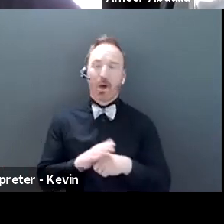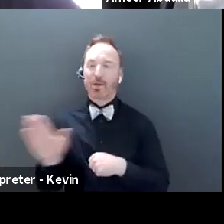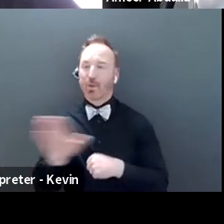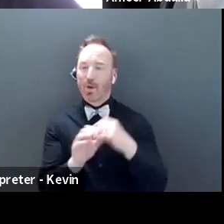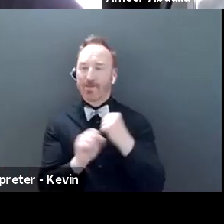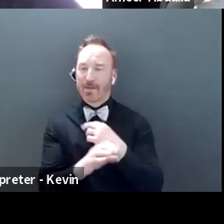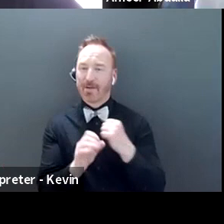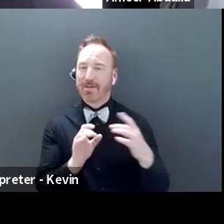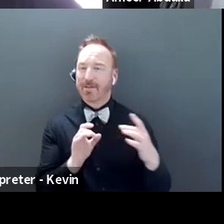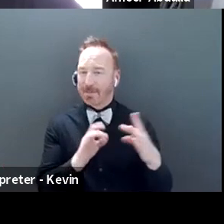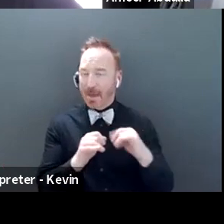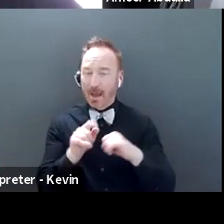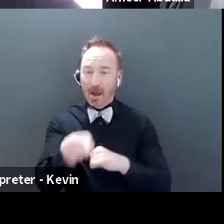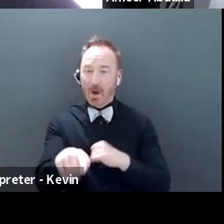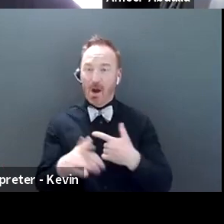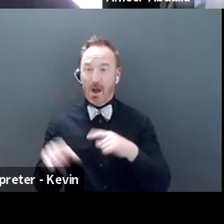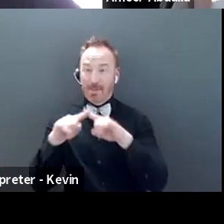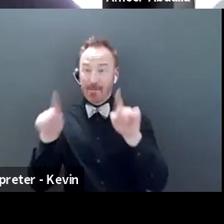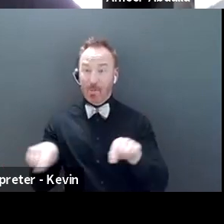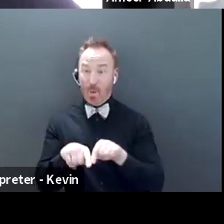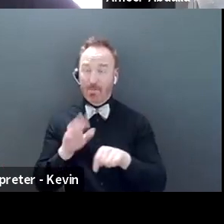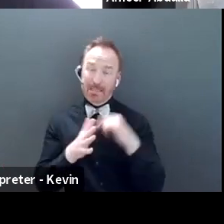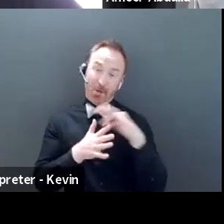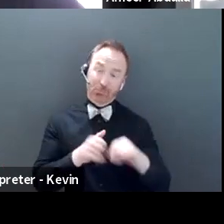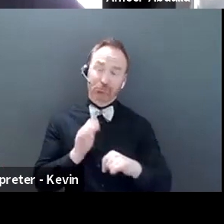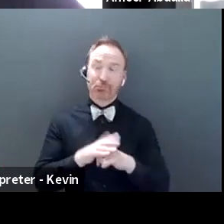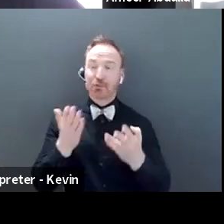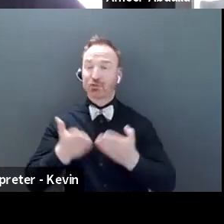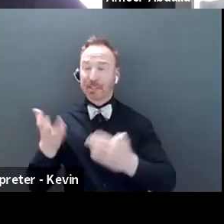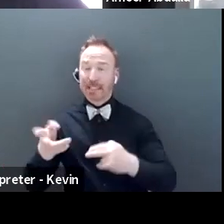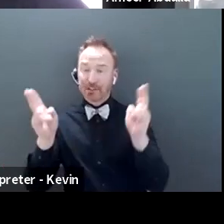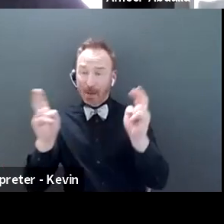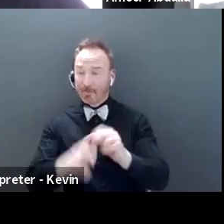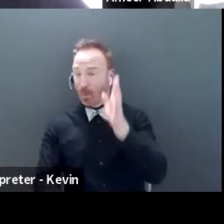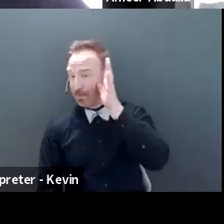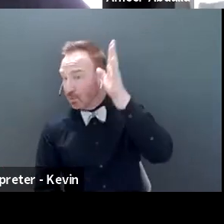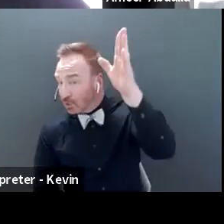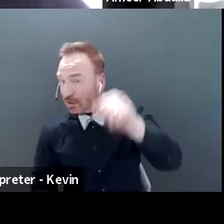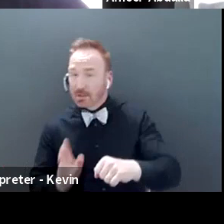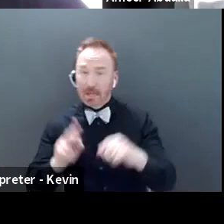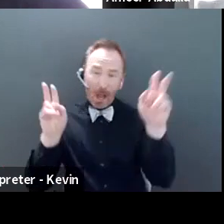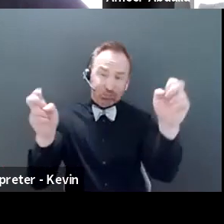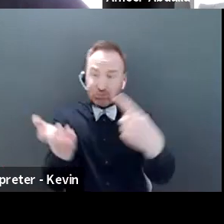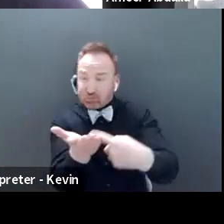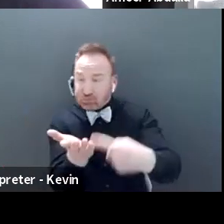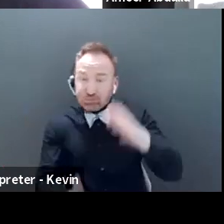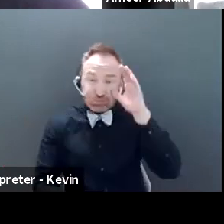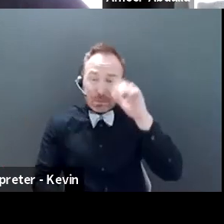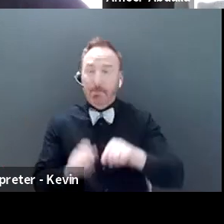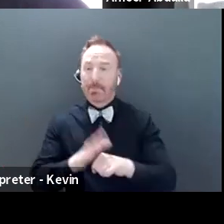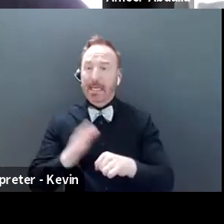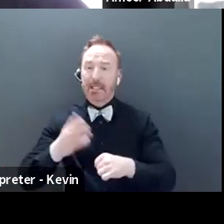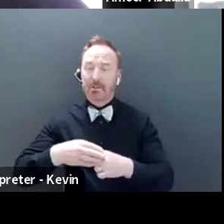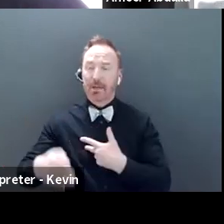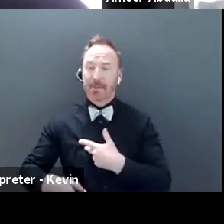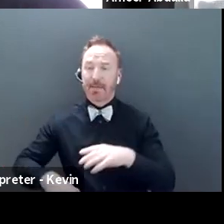that form to suggest topics for future sessions. So we would love if you could fill that out. Just scroll up a little bit in the chat